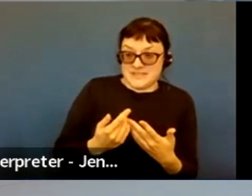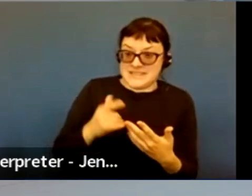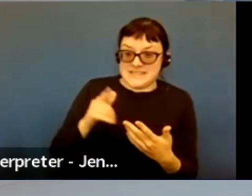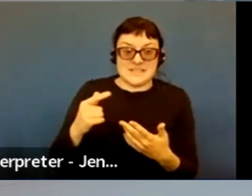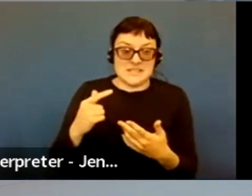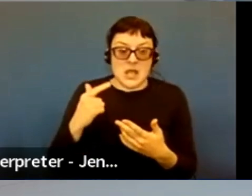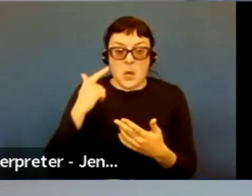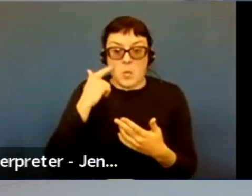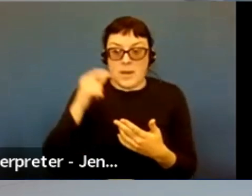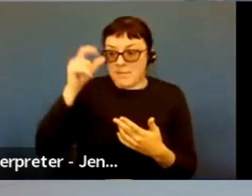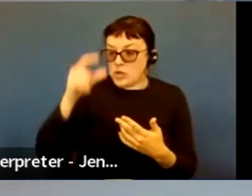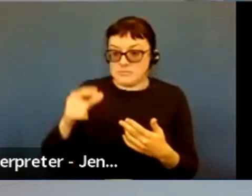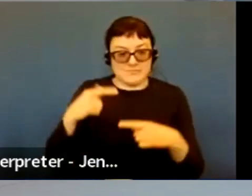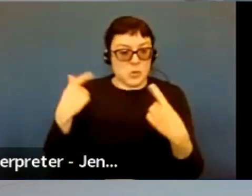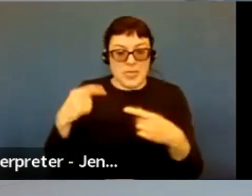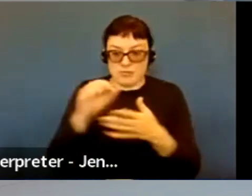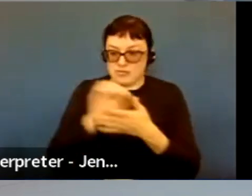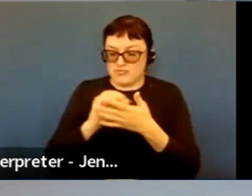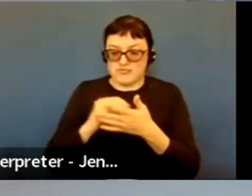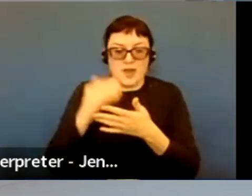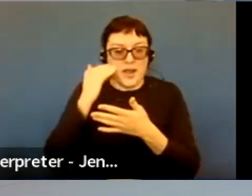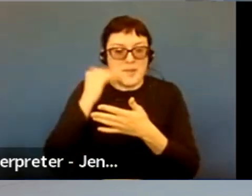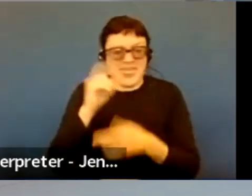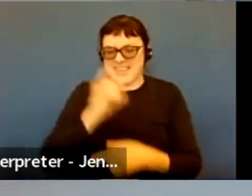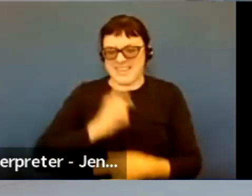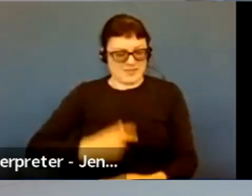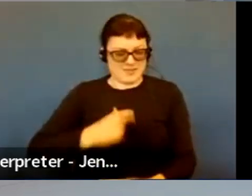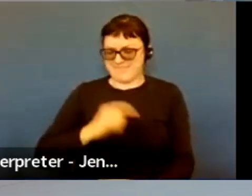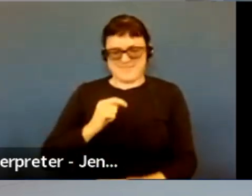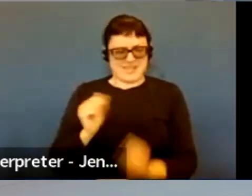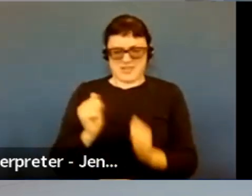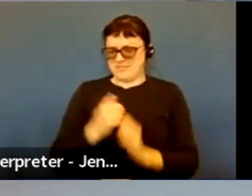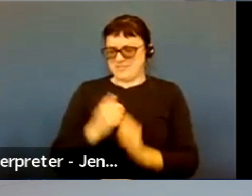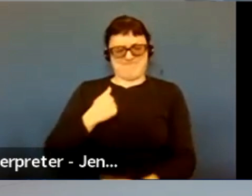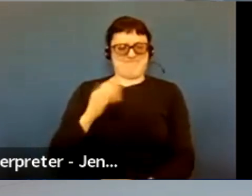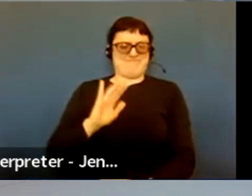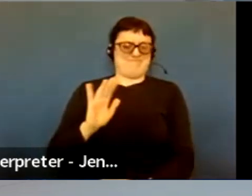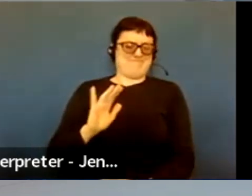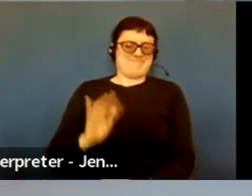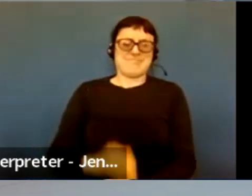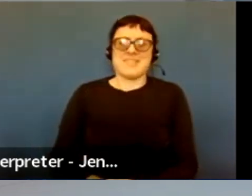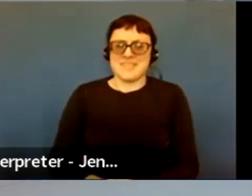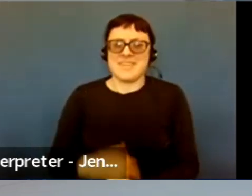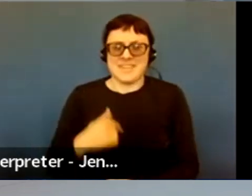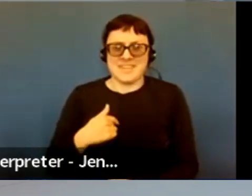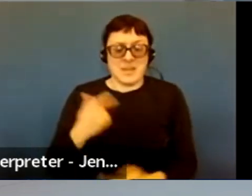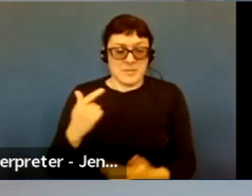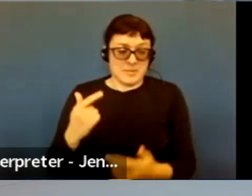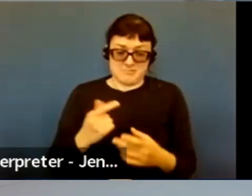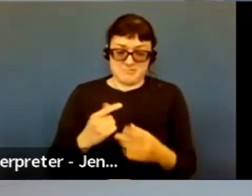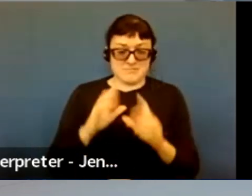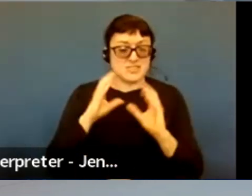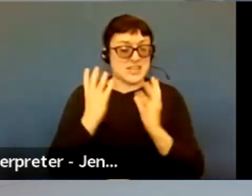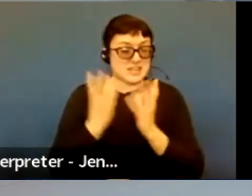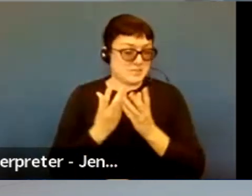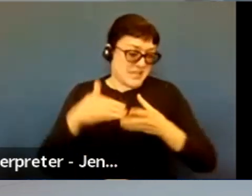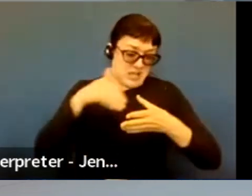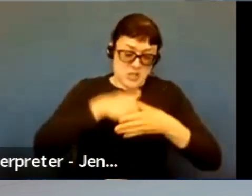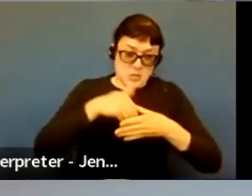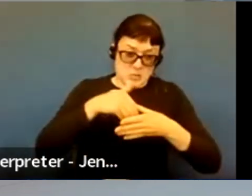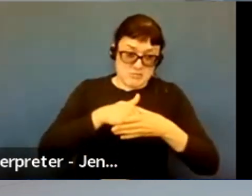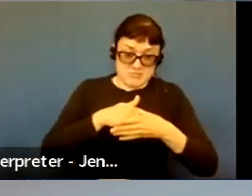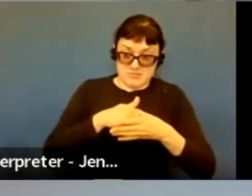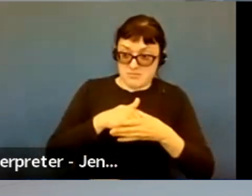supposed to write black characters. I don't agree with any of that. I believe that Shakespeare embraced